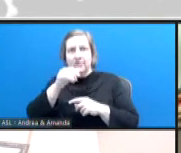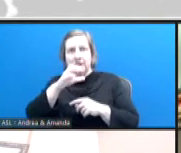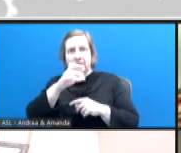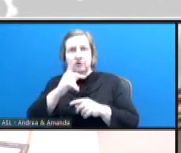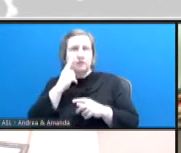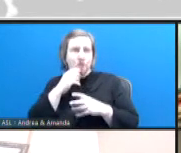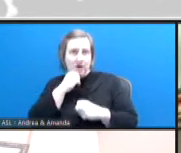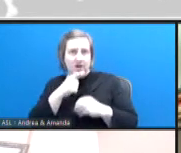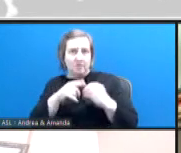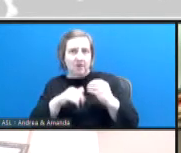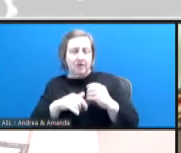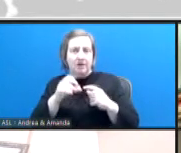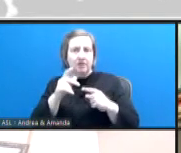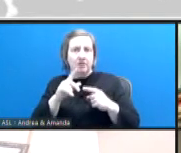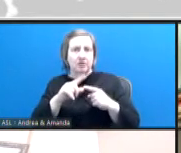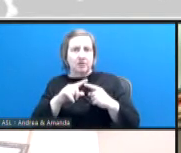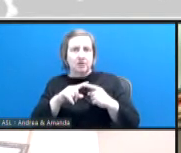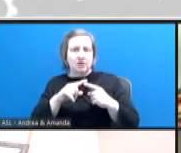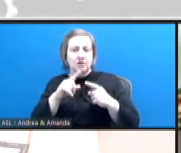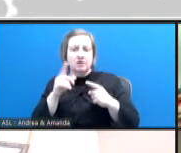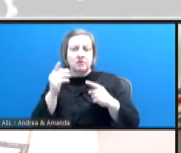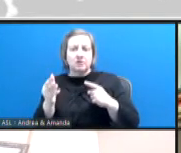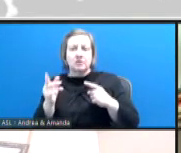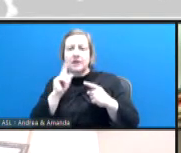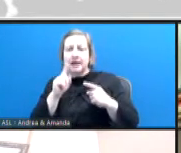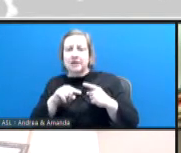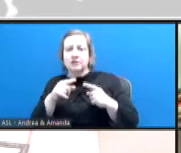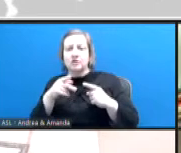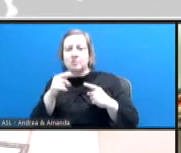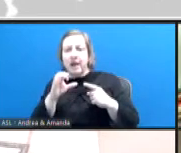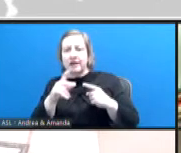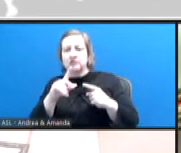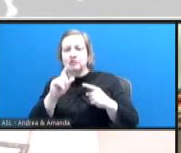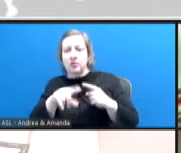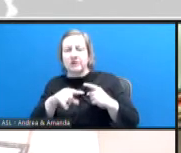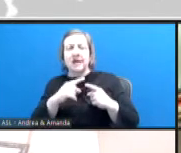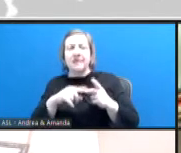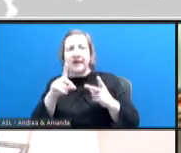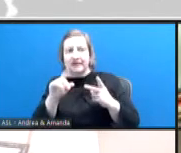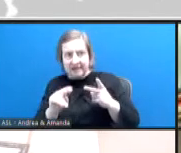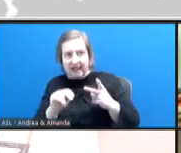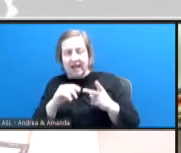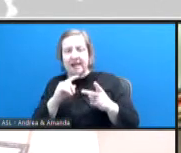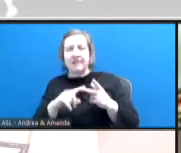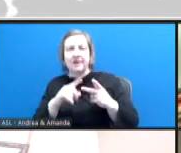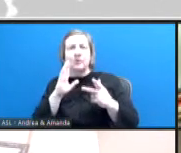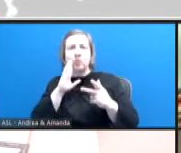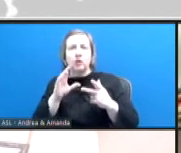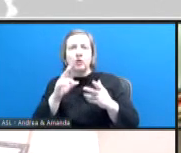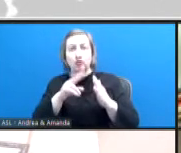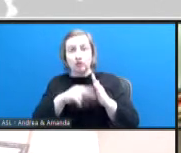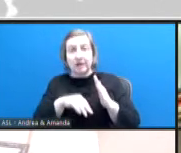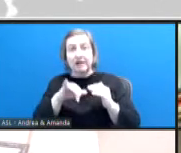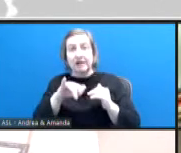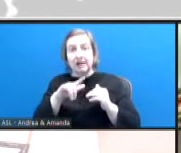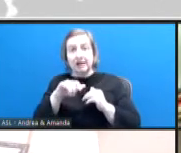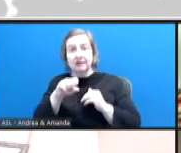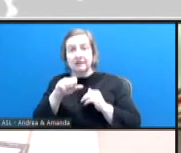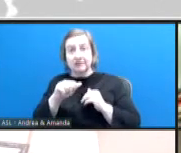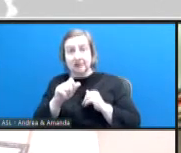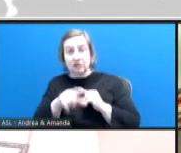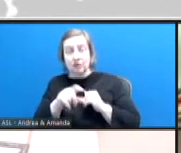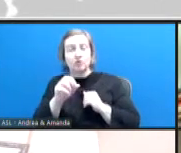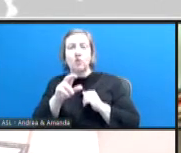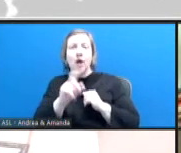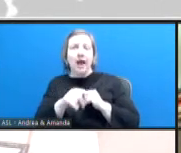So can you answer the Patrick's question, then we'll hear from Dan, and then we'll either read Ilsa's question or ask